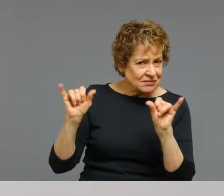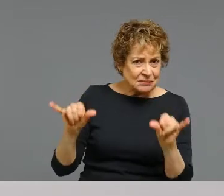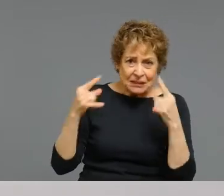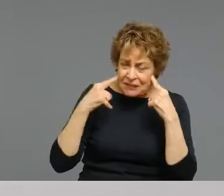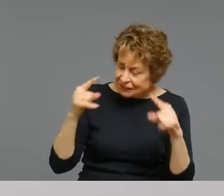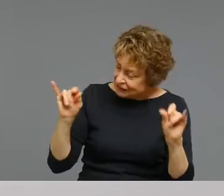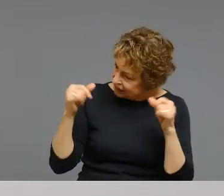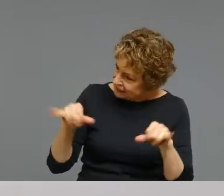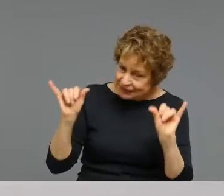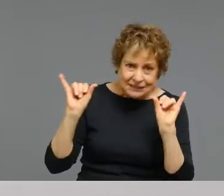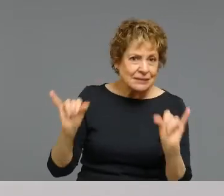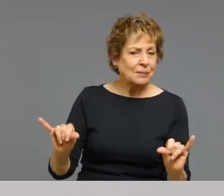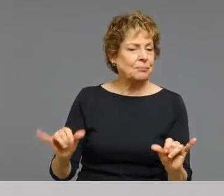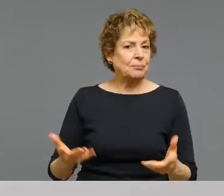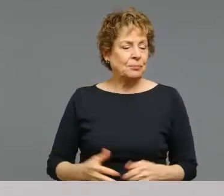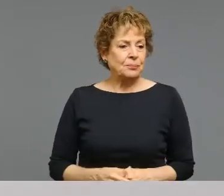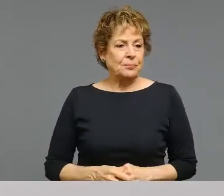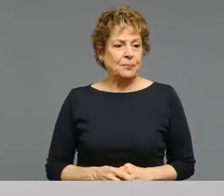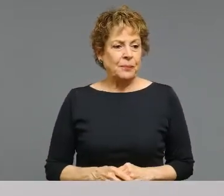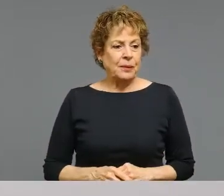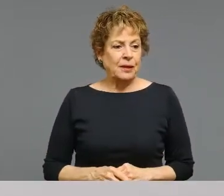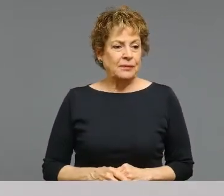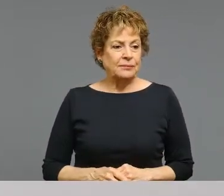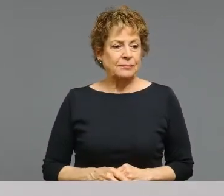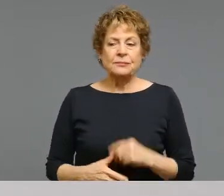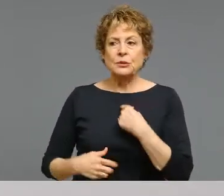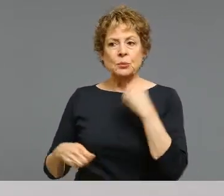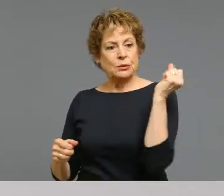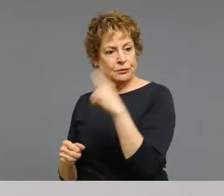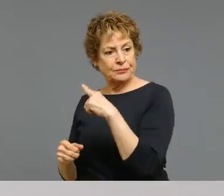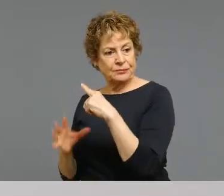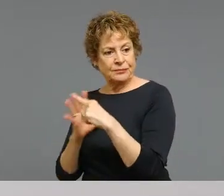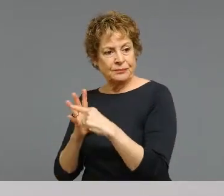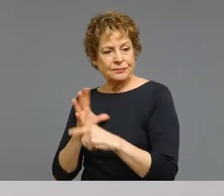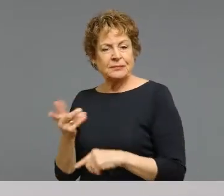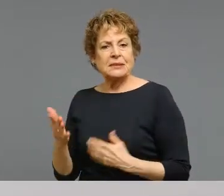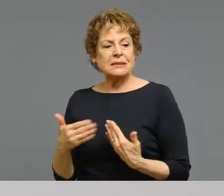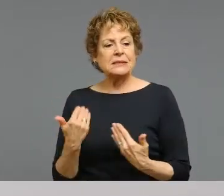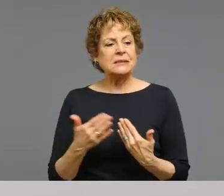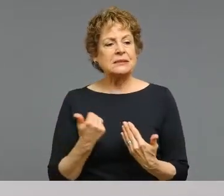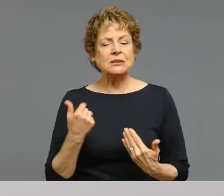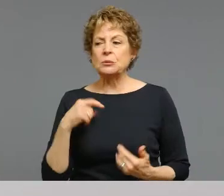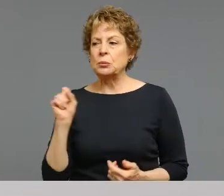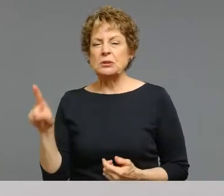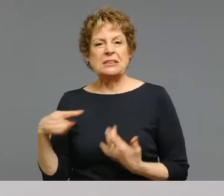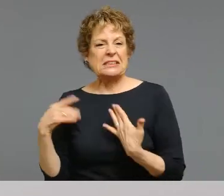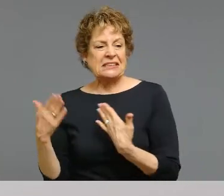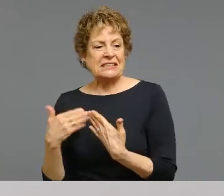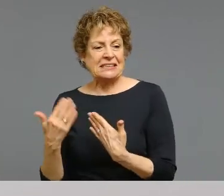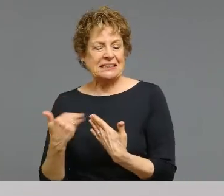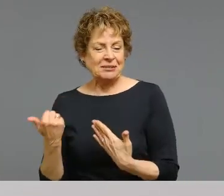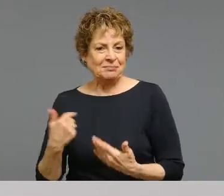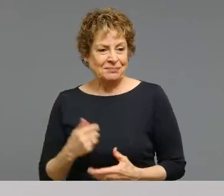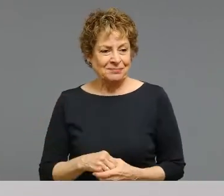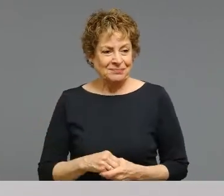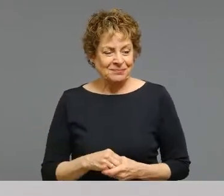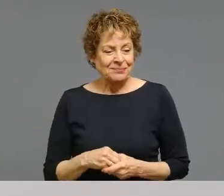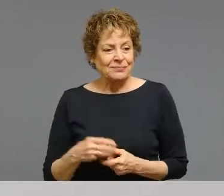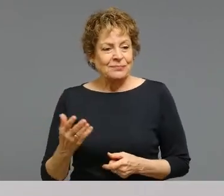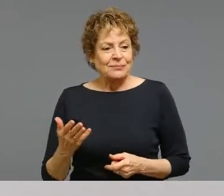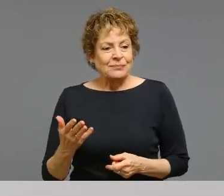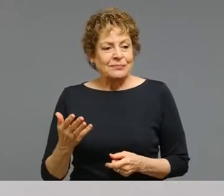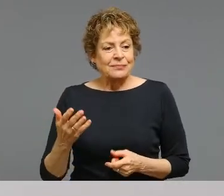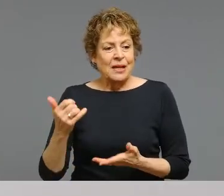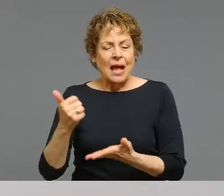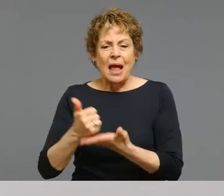Okay, then I'll give you the softball. Tell me how I explain to my readers what an EUA means and how that differs